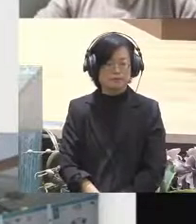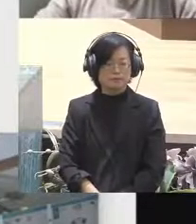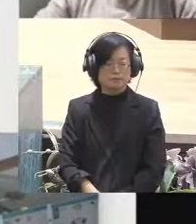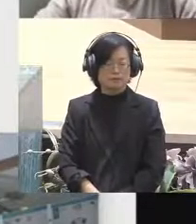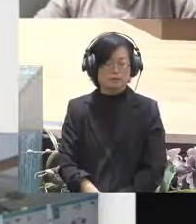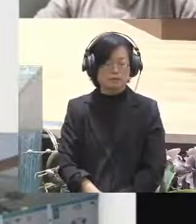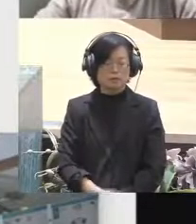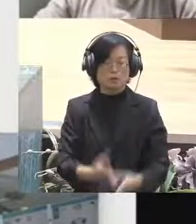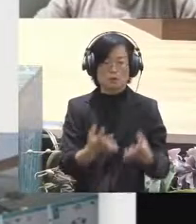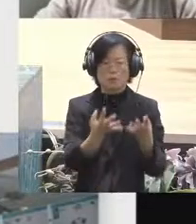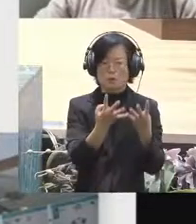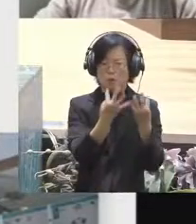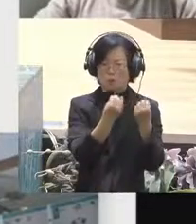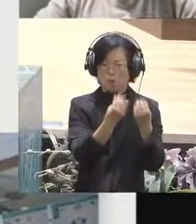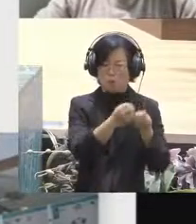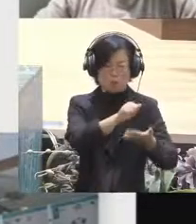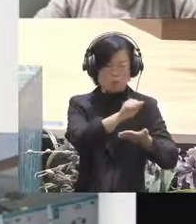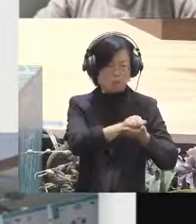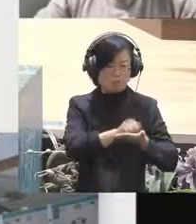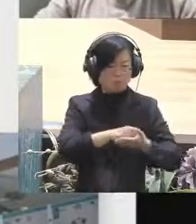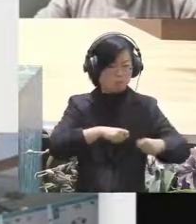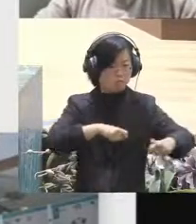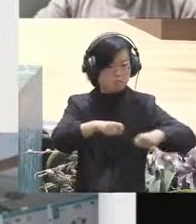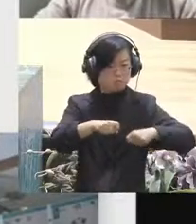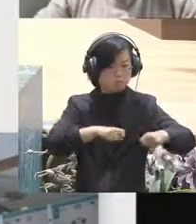strategy approved by the political leadership,